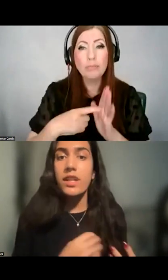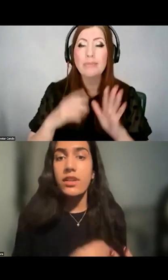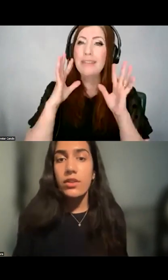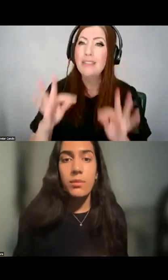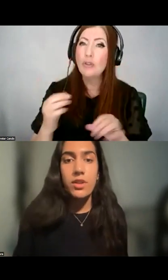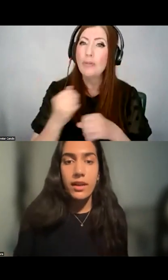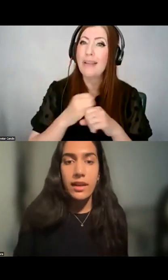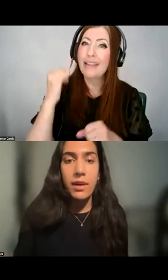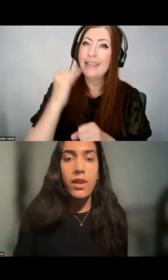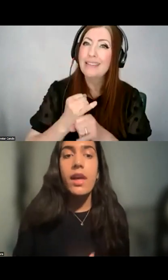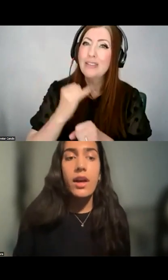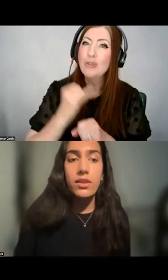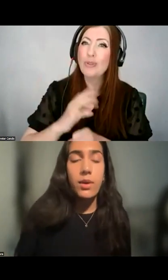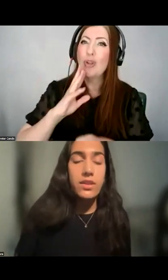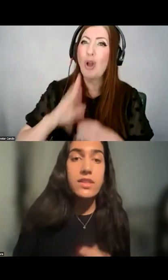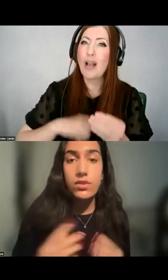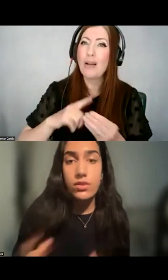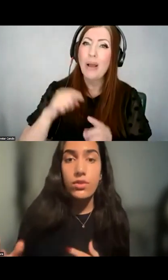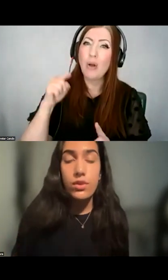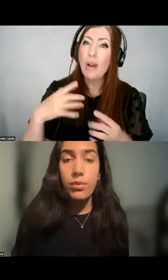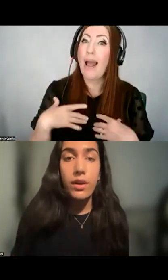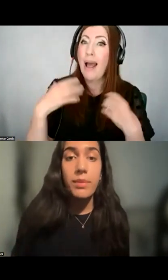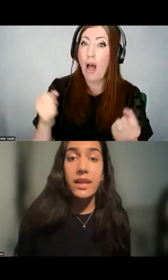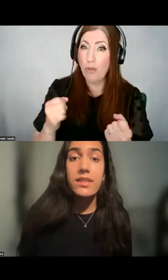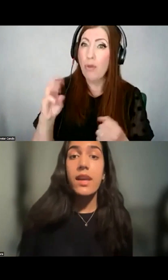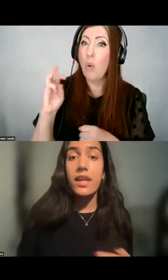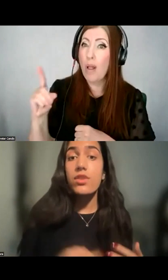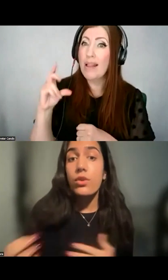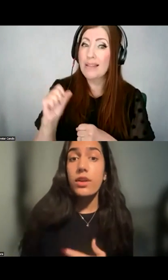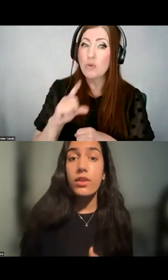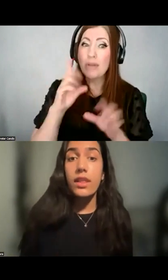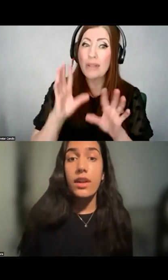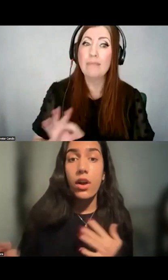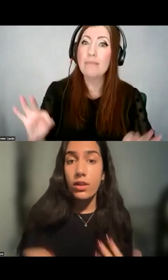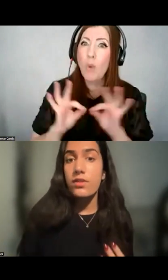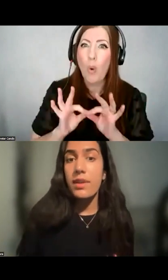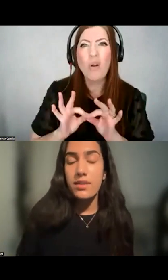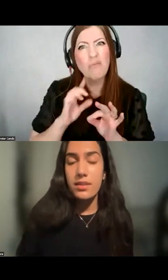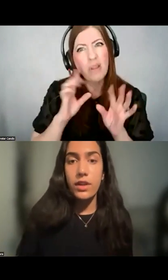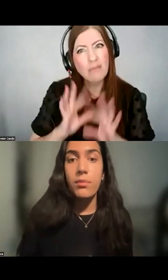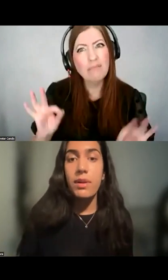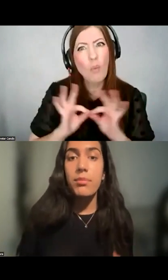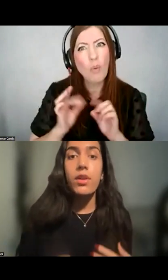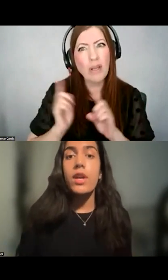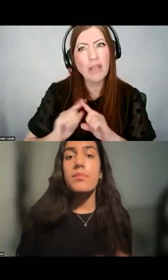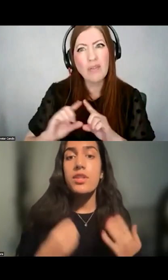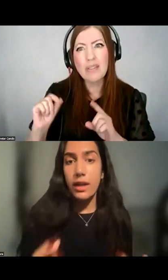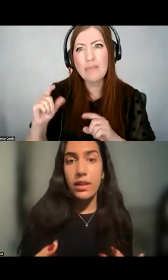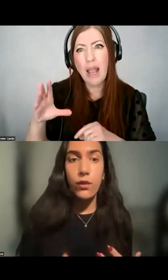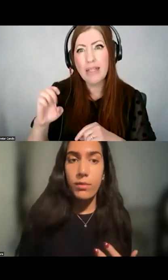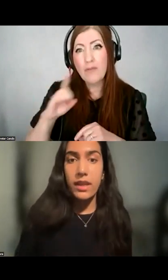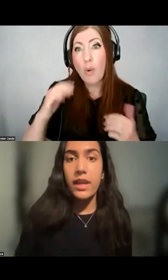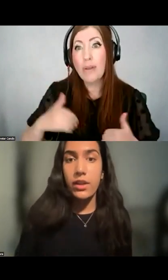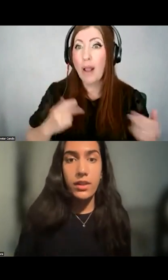And particularly when we're talking about health and wellness, this is so, so important because it's so critical that there are those spaces for young people to be